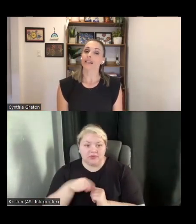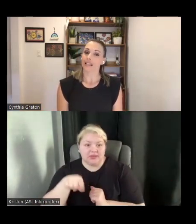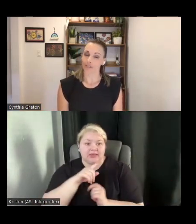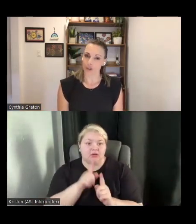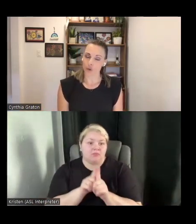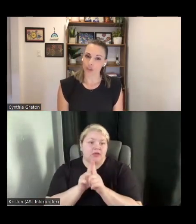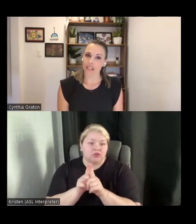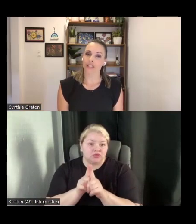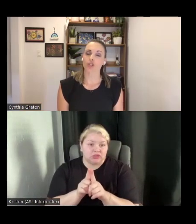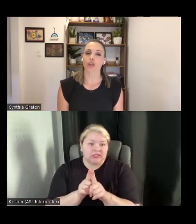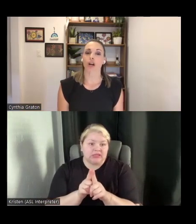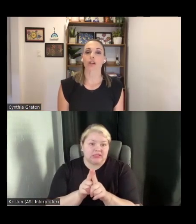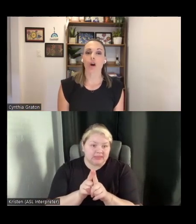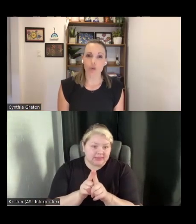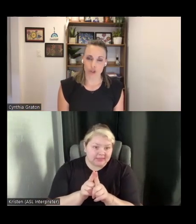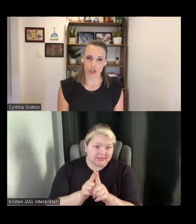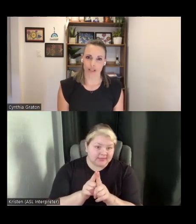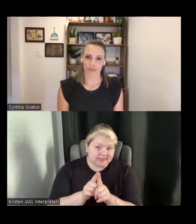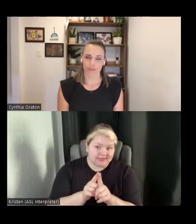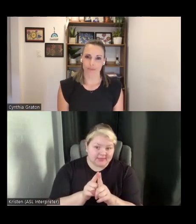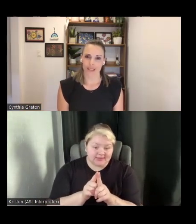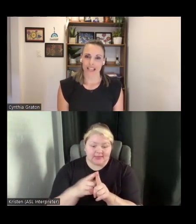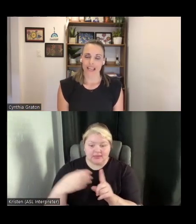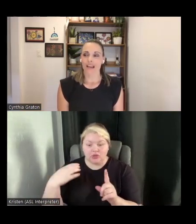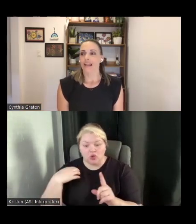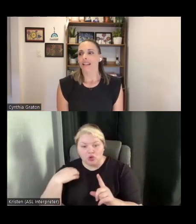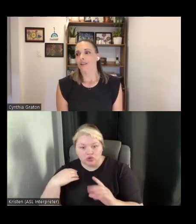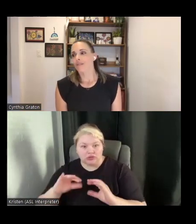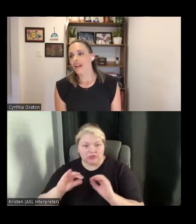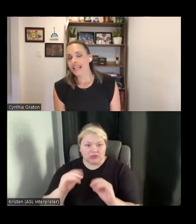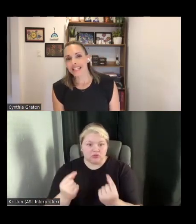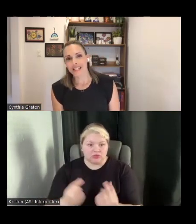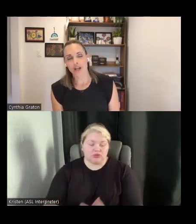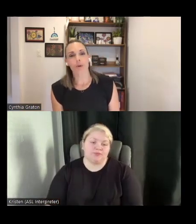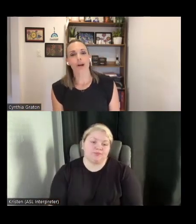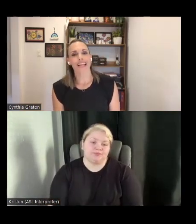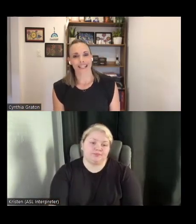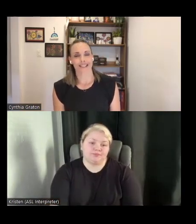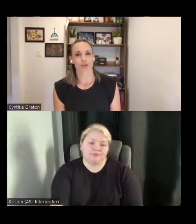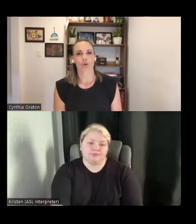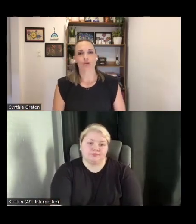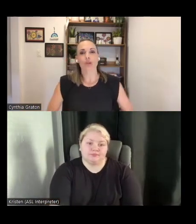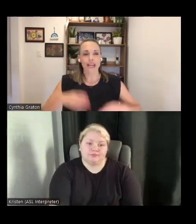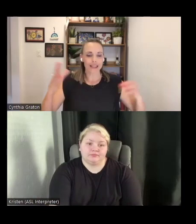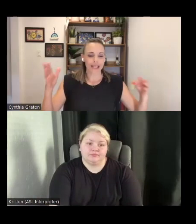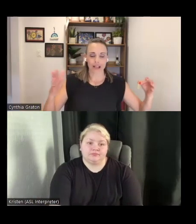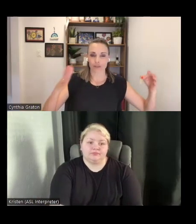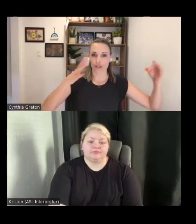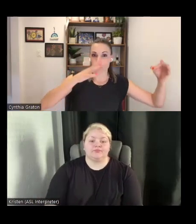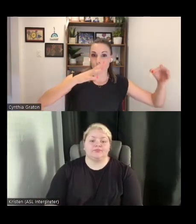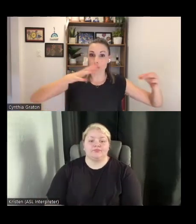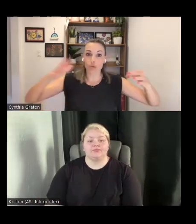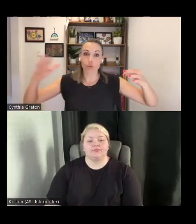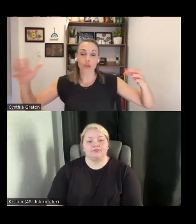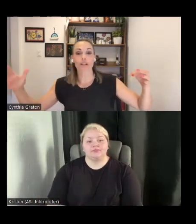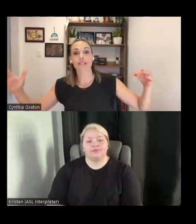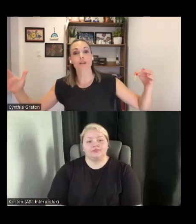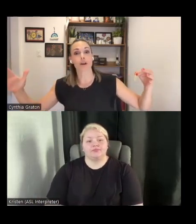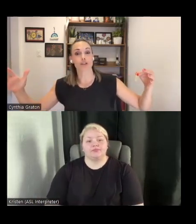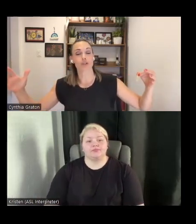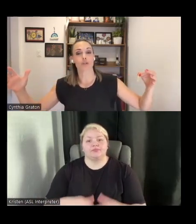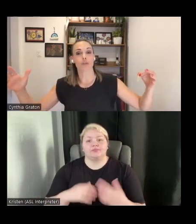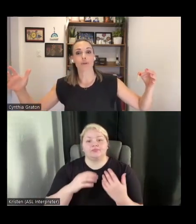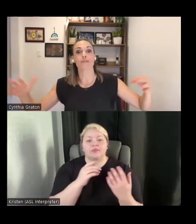and eventually they start coaching. The phase number X, so you can think that phase 1, 2, 3